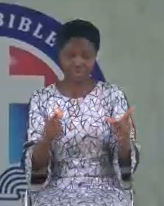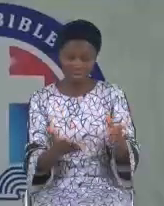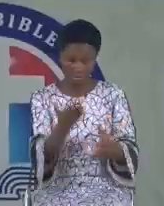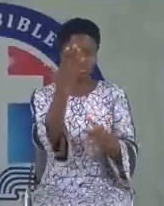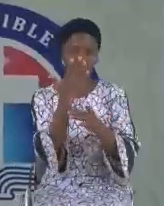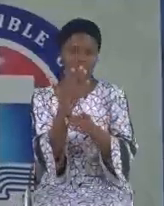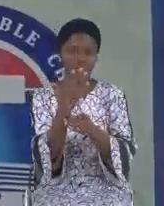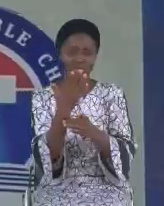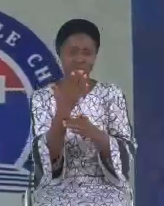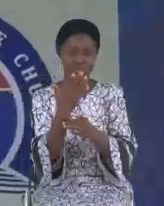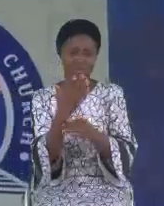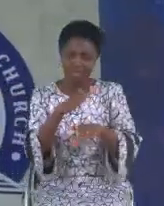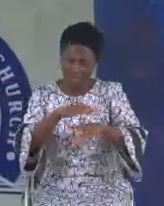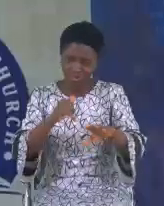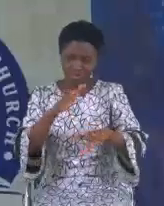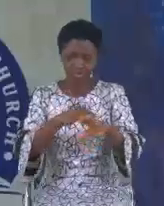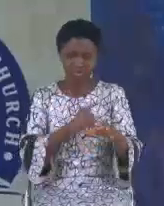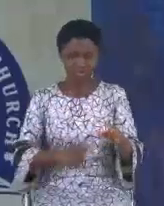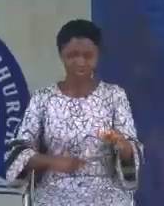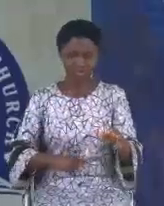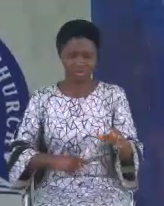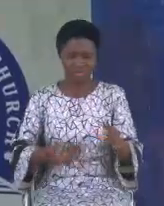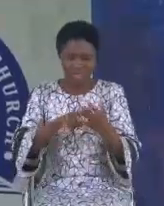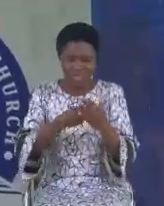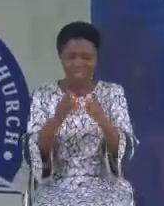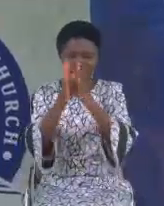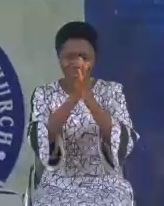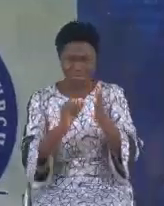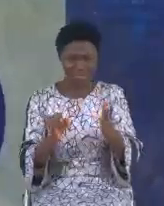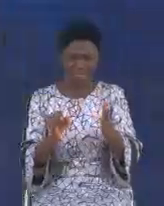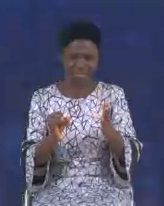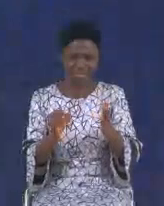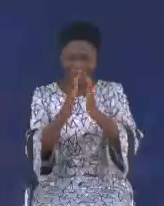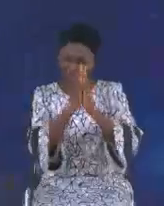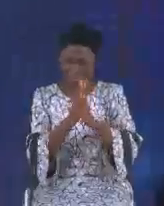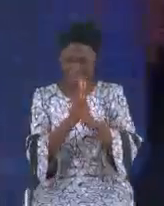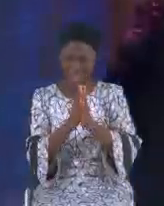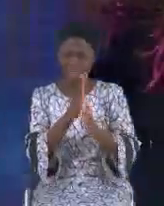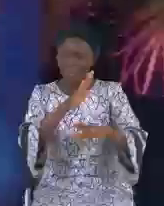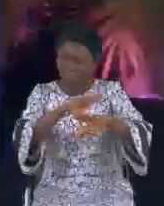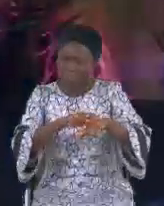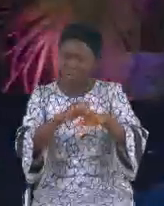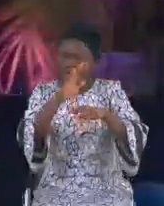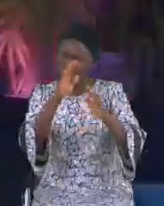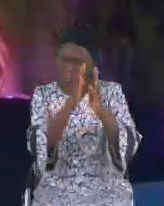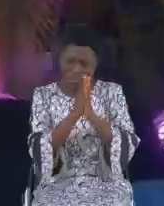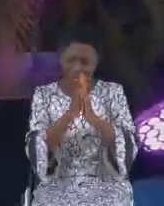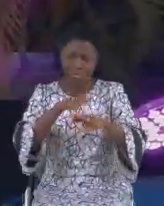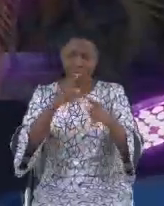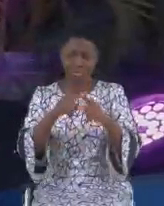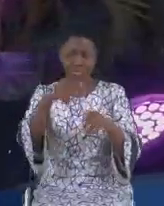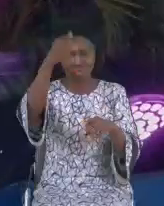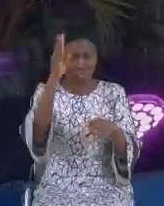the Lord while he's near. And you repent and turn while the opportunity is there right